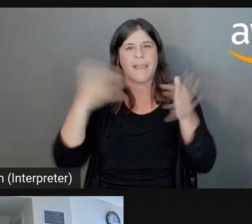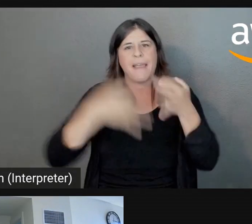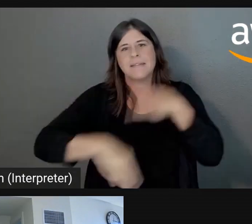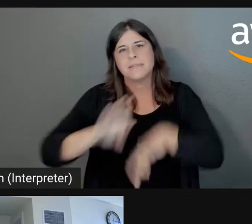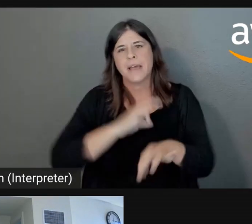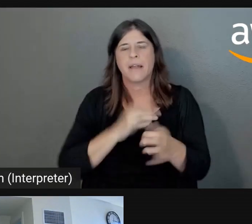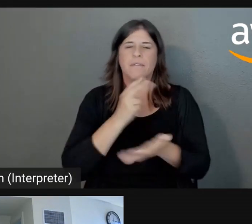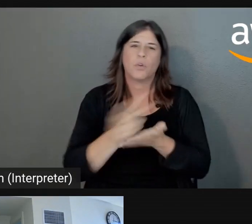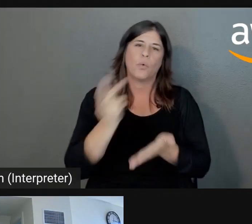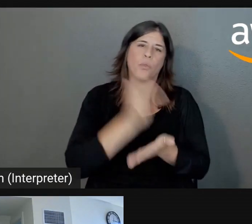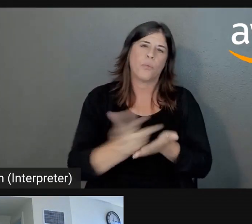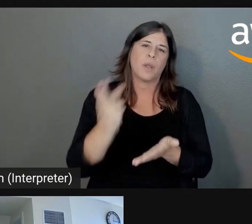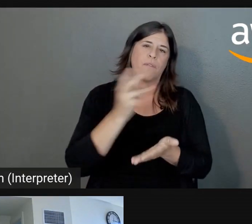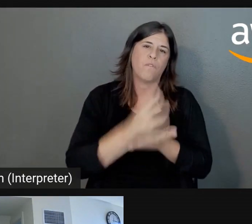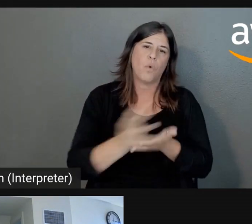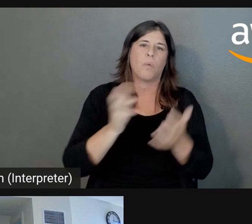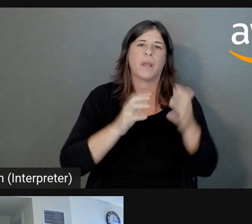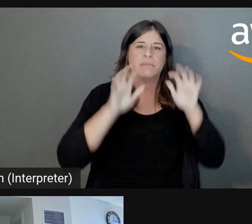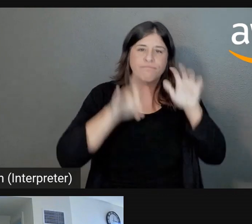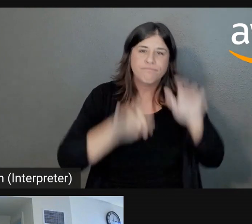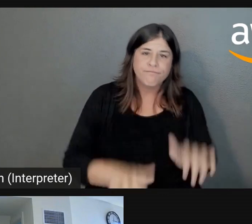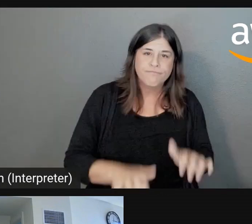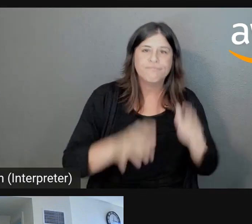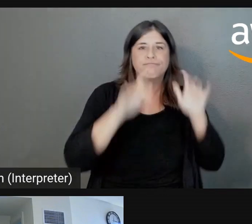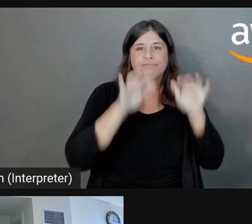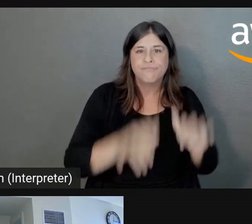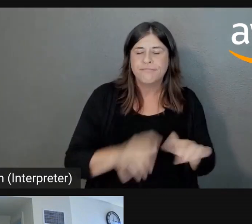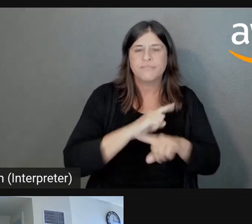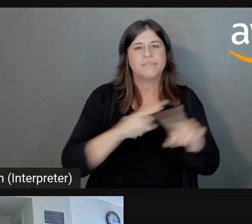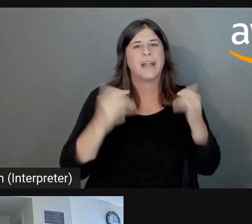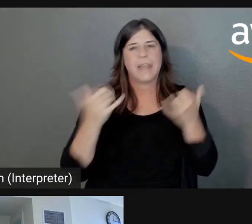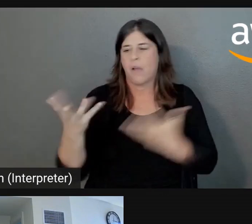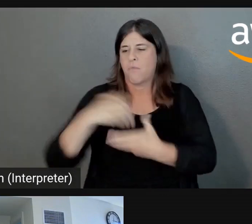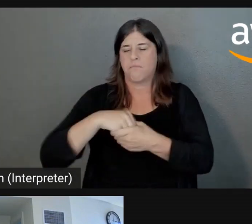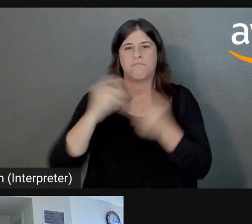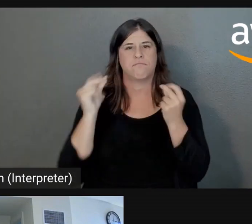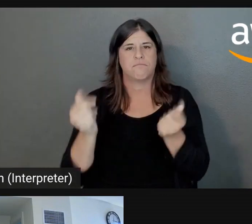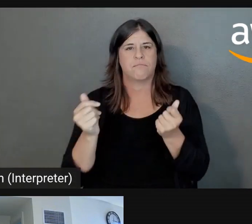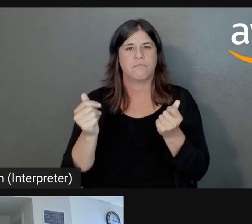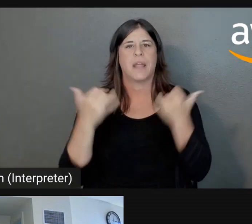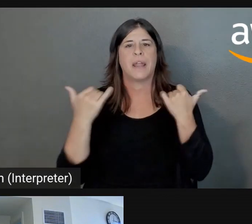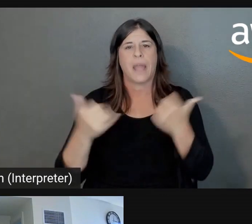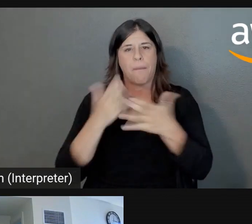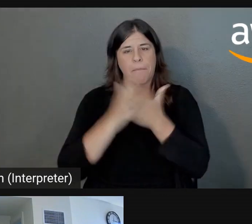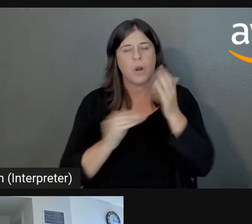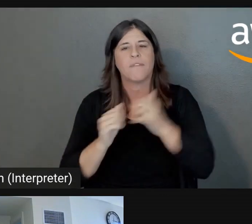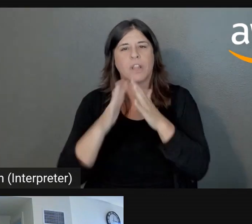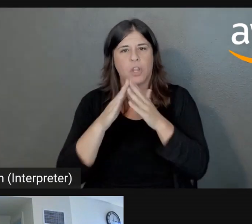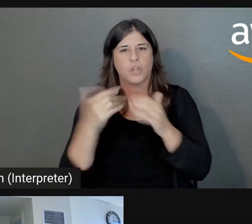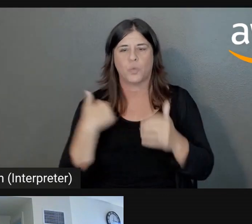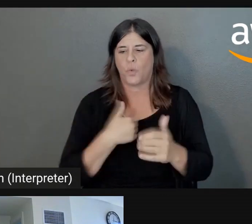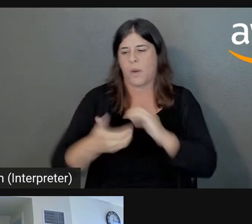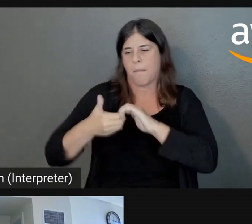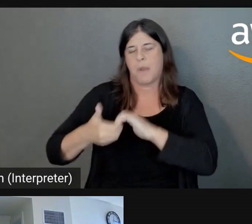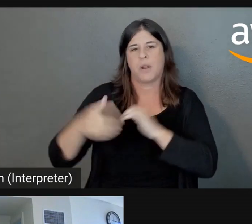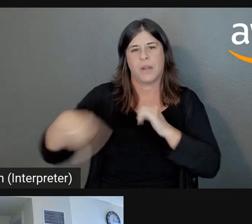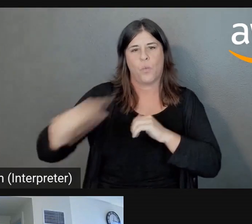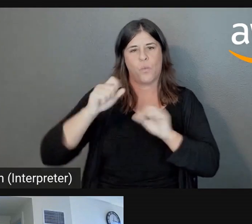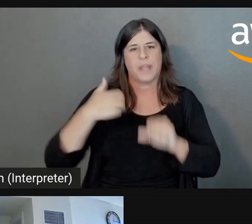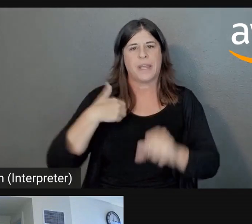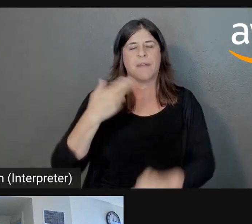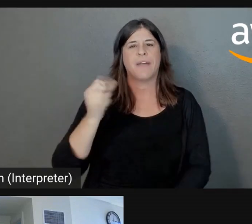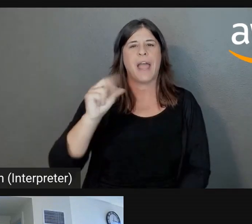of custom development work. As part of this launch, we in fact had two of our partners, Terraform by HashiCorp and